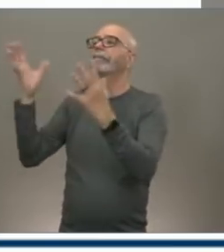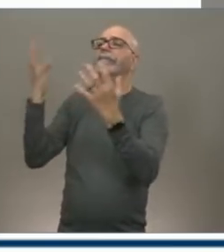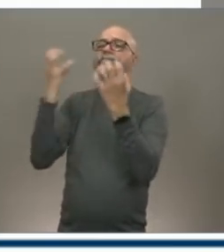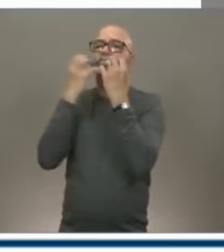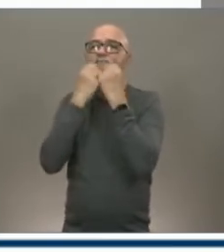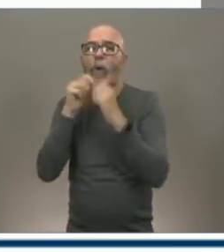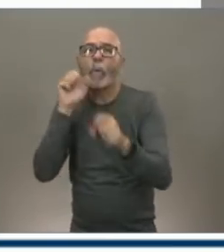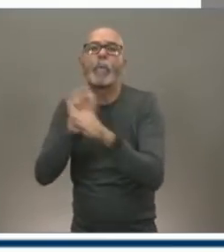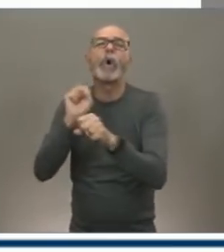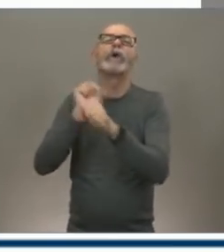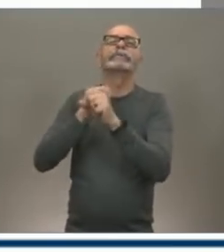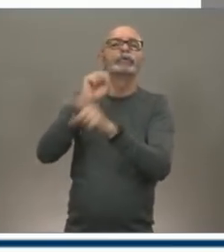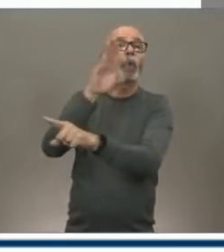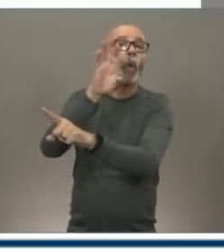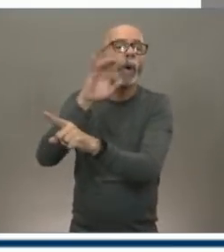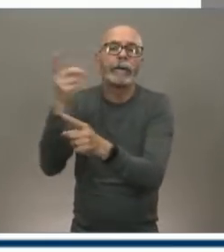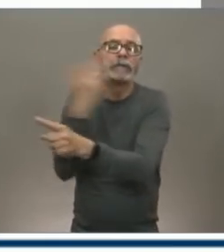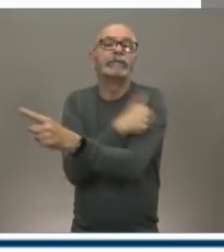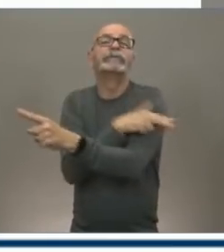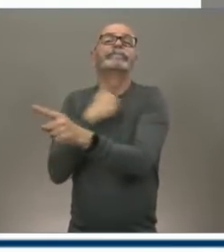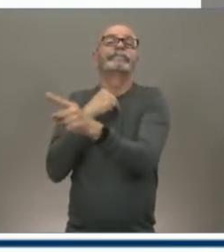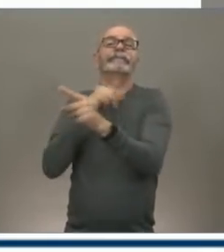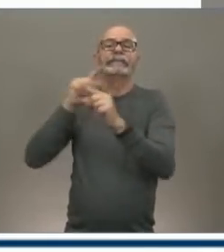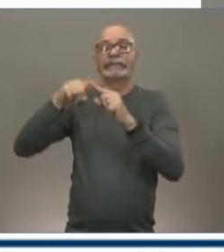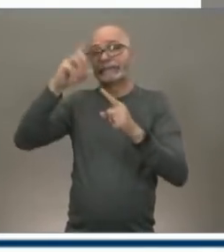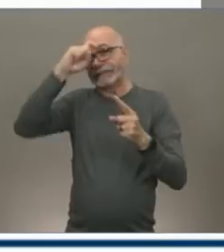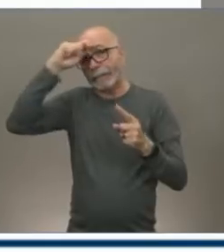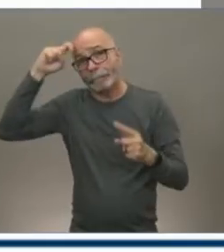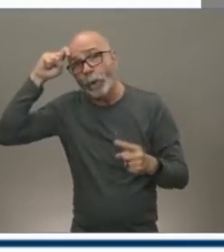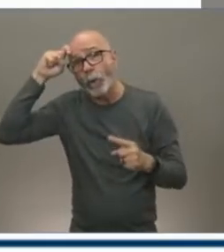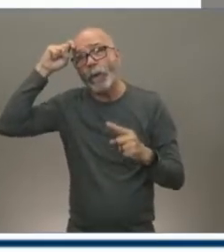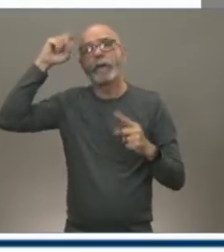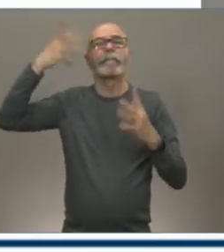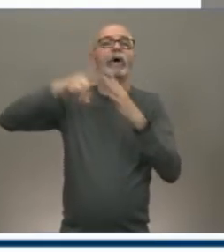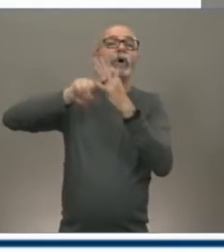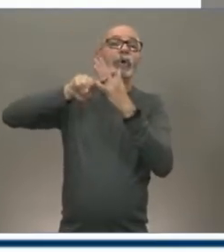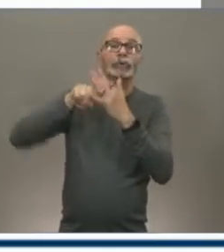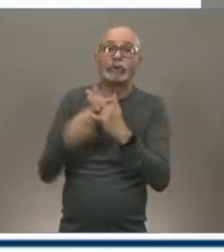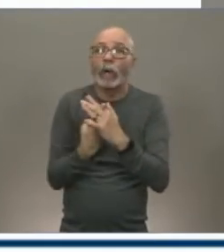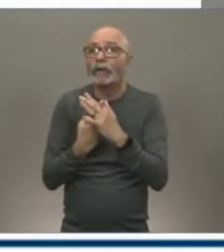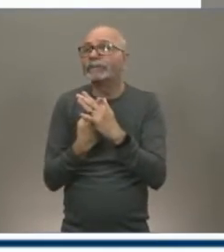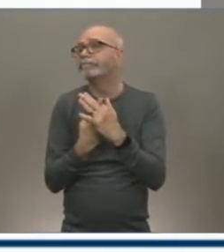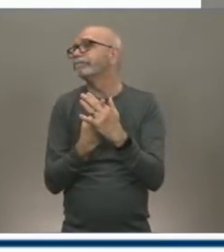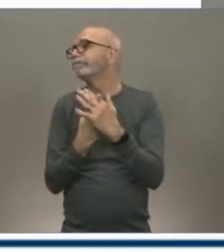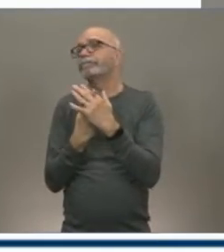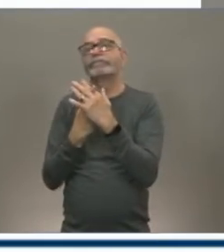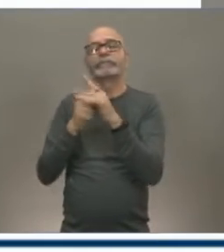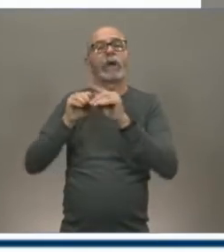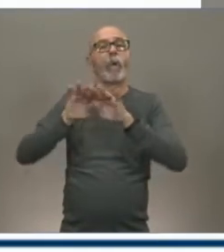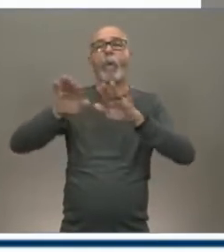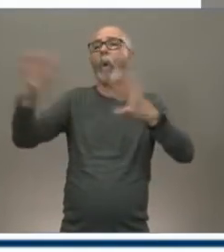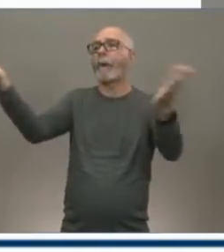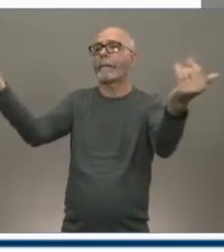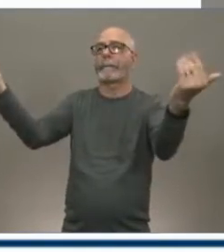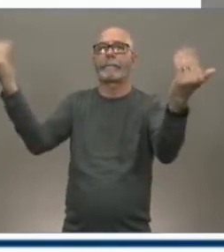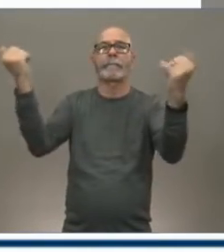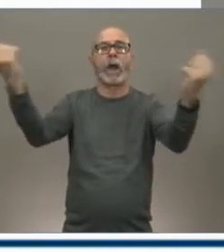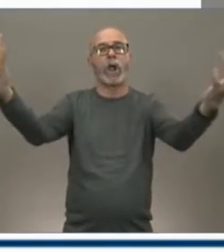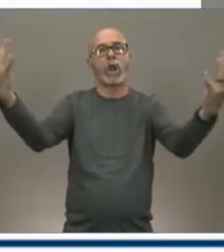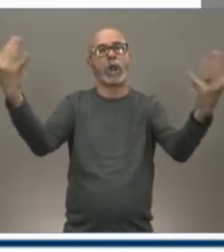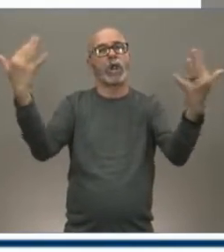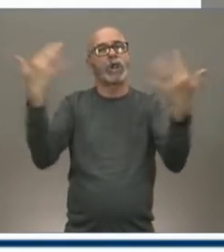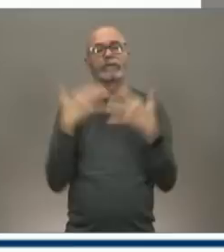most likely be the summer of 2021 before we can start offering vaccine to the broader community. So we